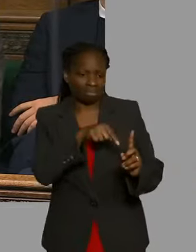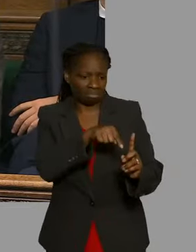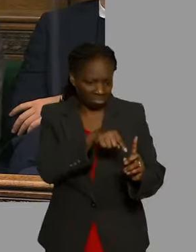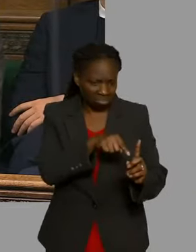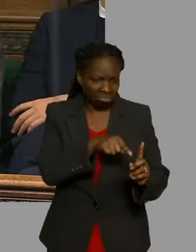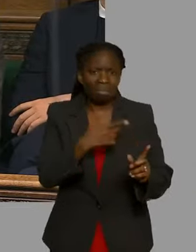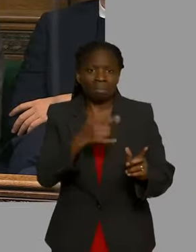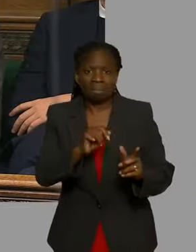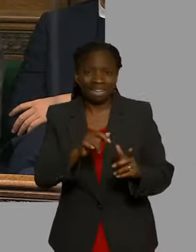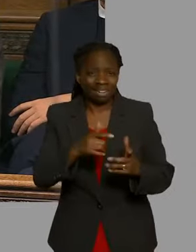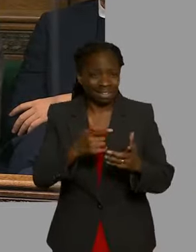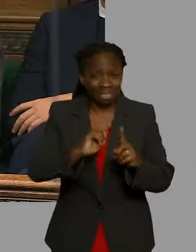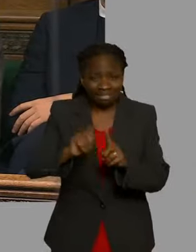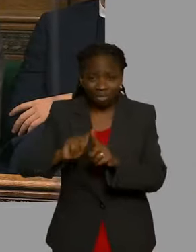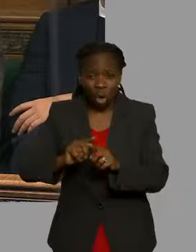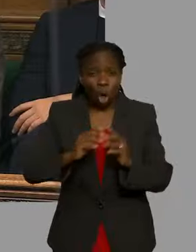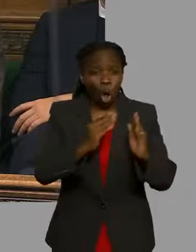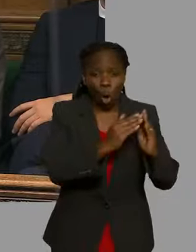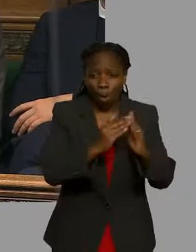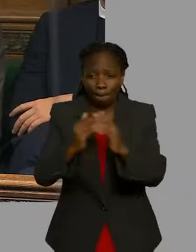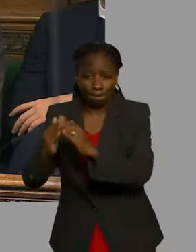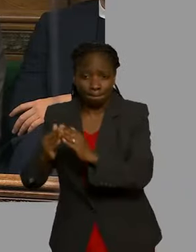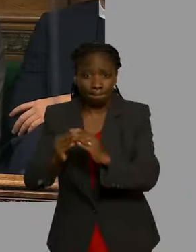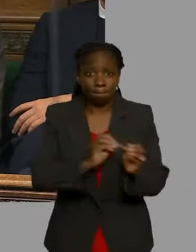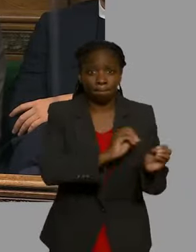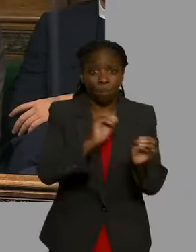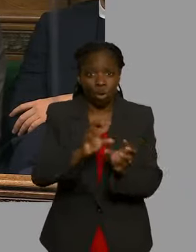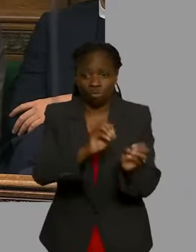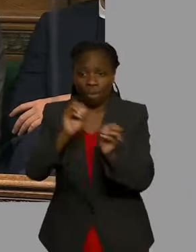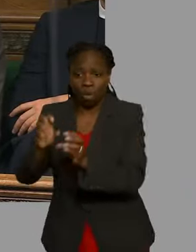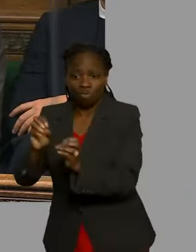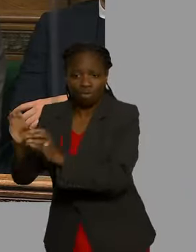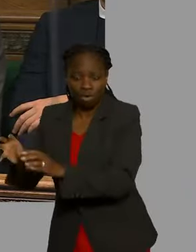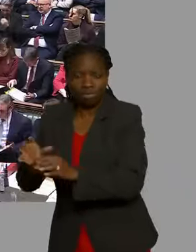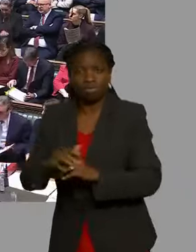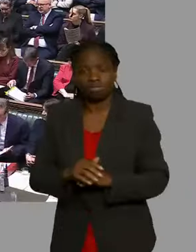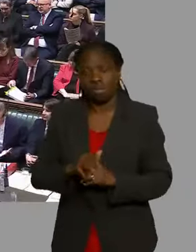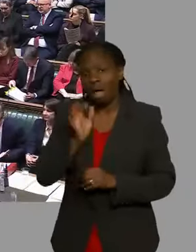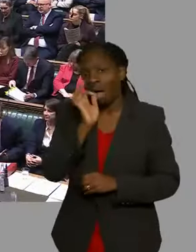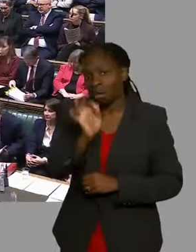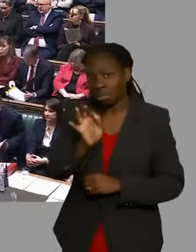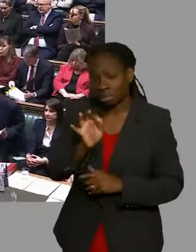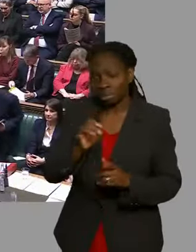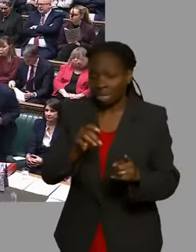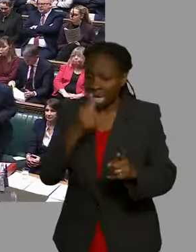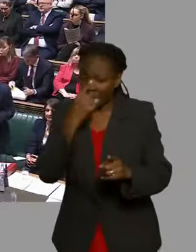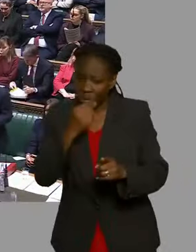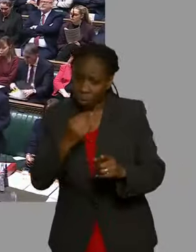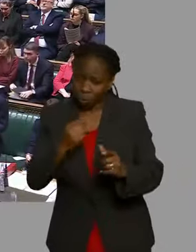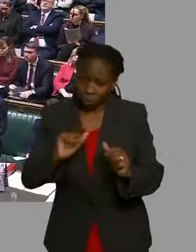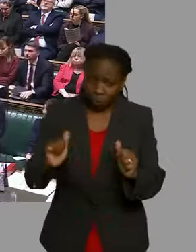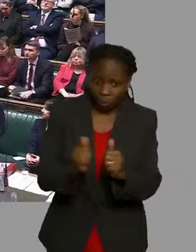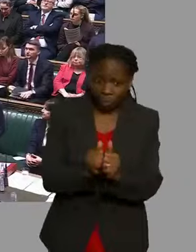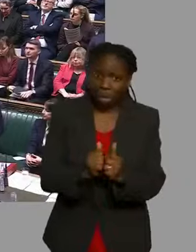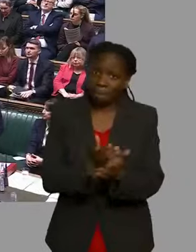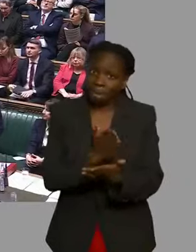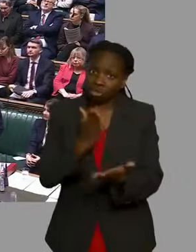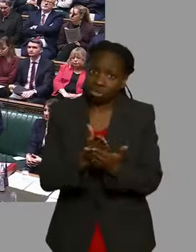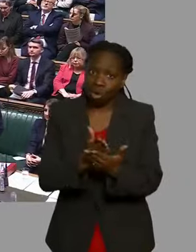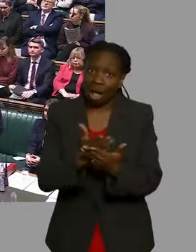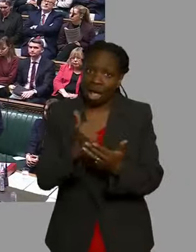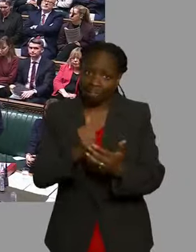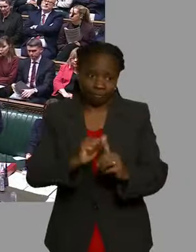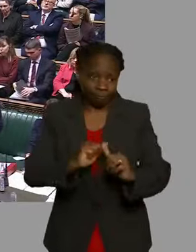a robust system to provide consistent and swift care when needed? Well, I'm grateful to her